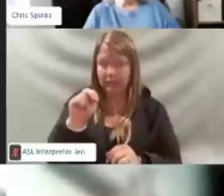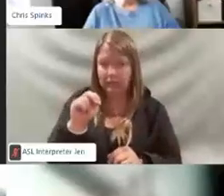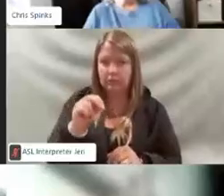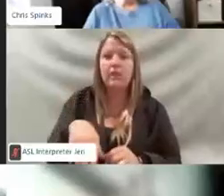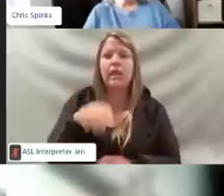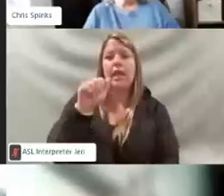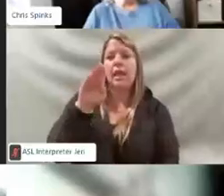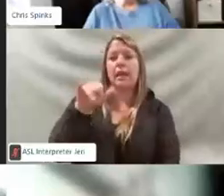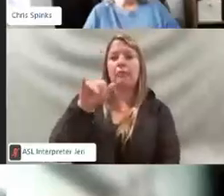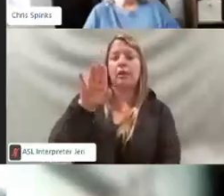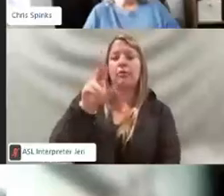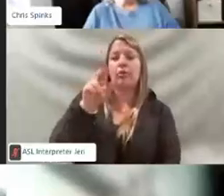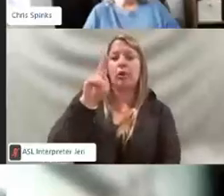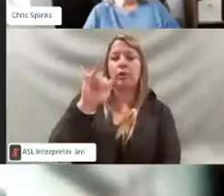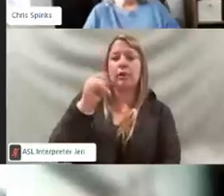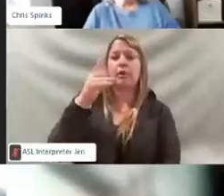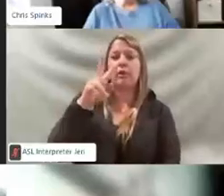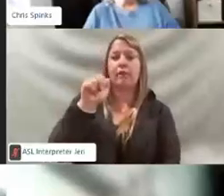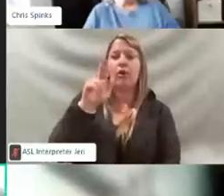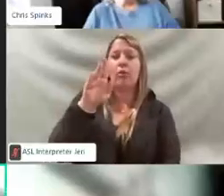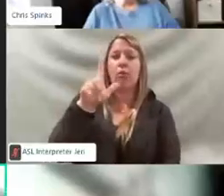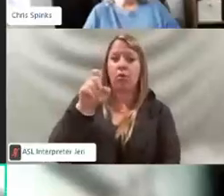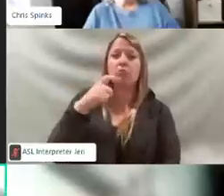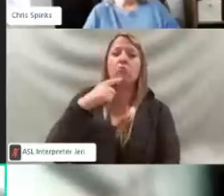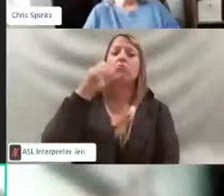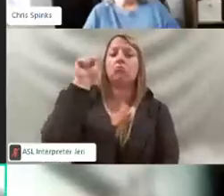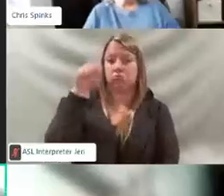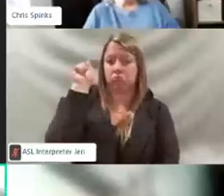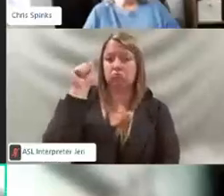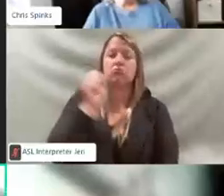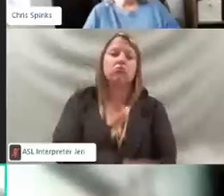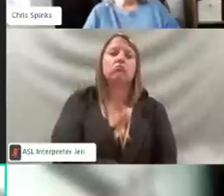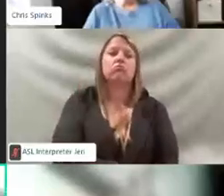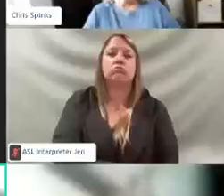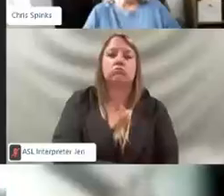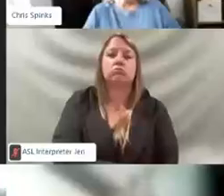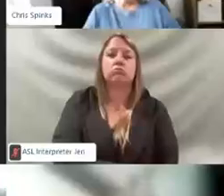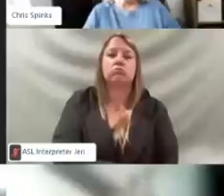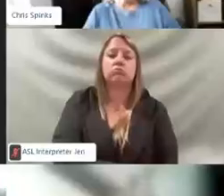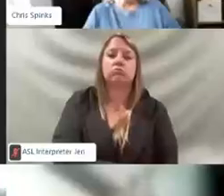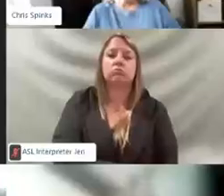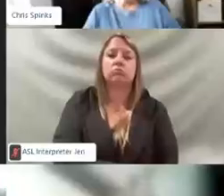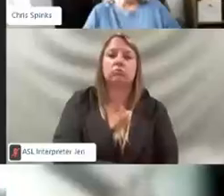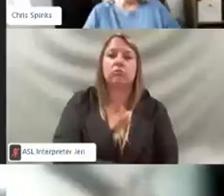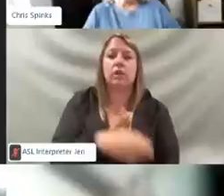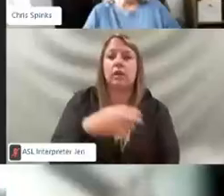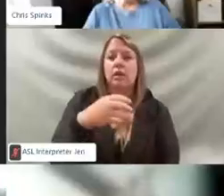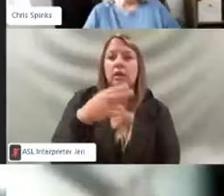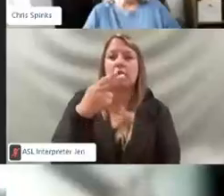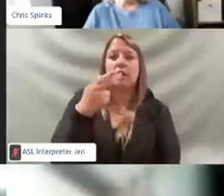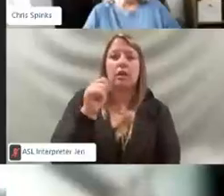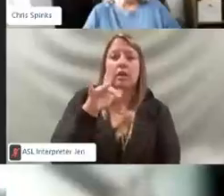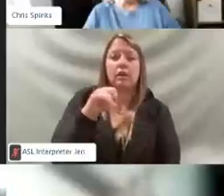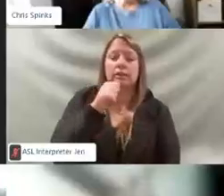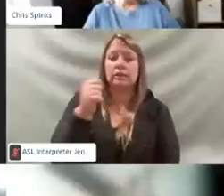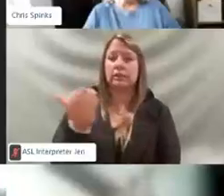Amy Browning Varble. Yes. Okay. Haley is not here,